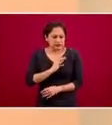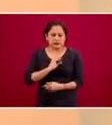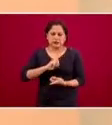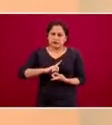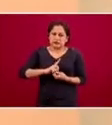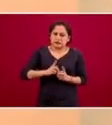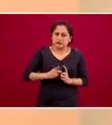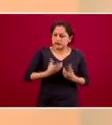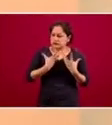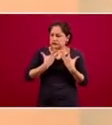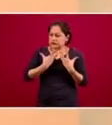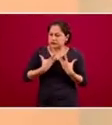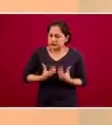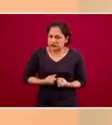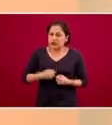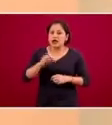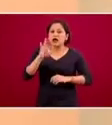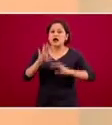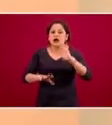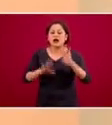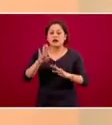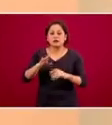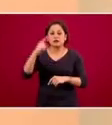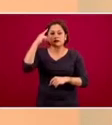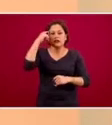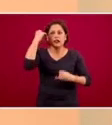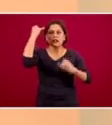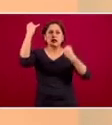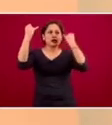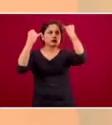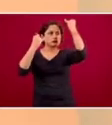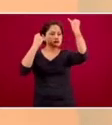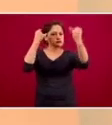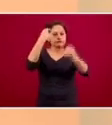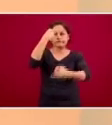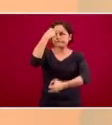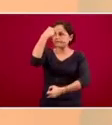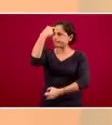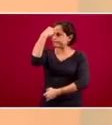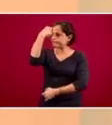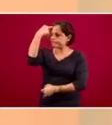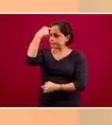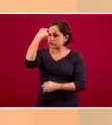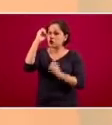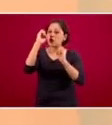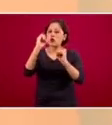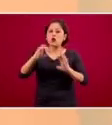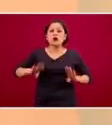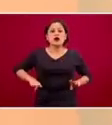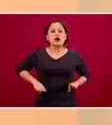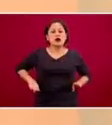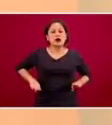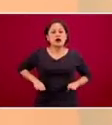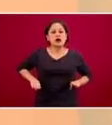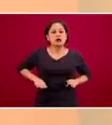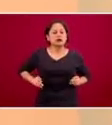to talk about the ones that exhibit obsessive thoughts, compulsive behaviors,